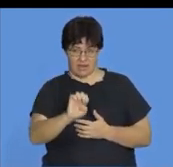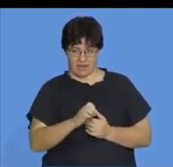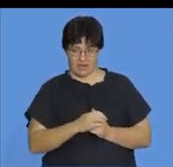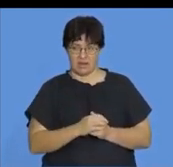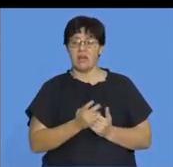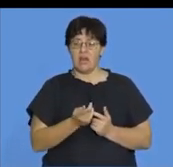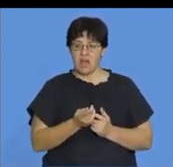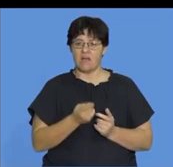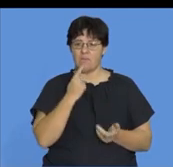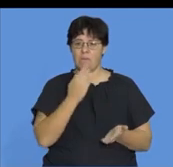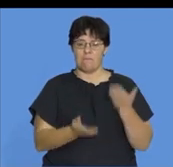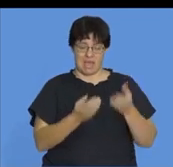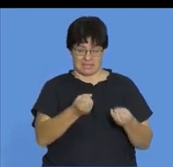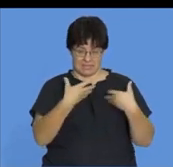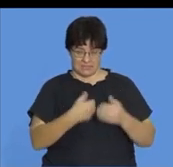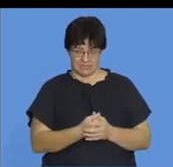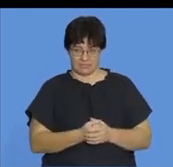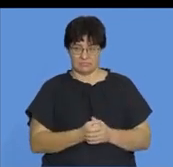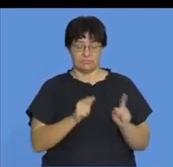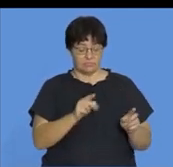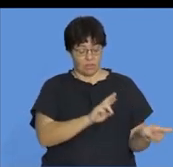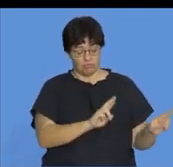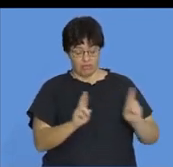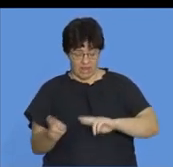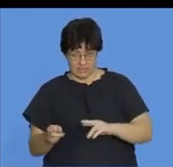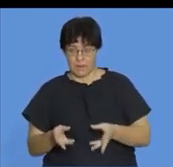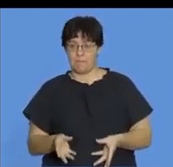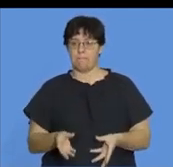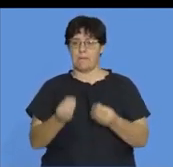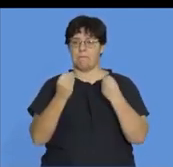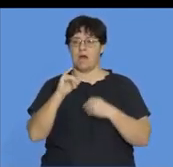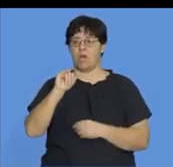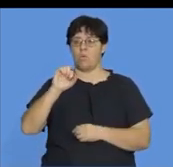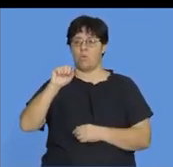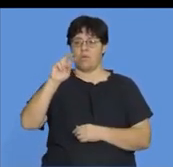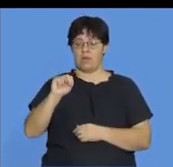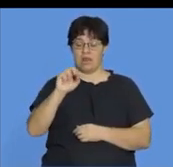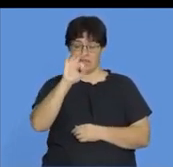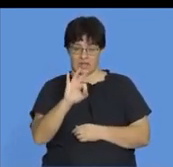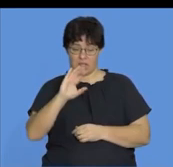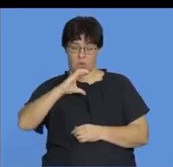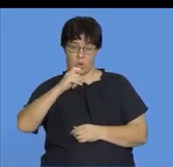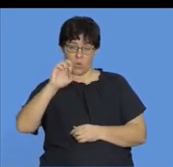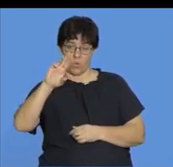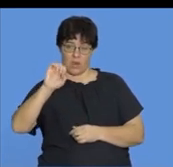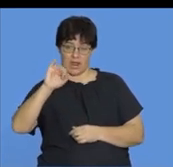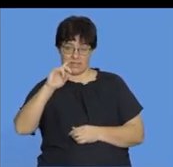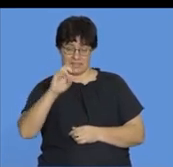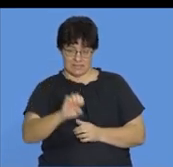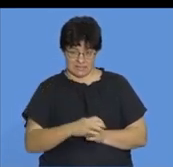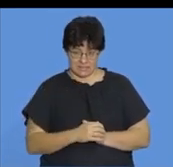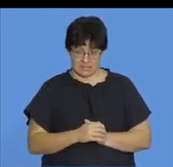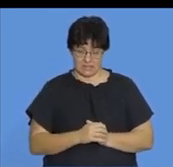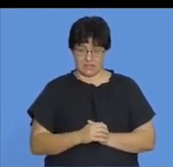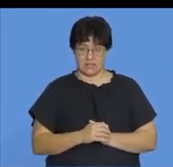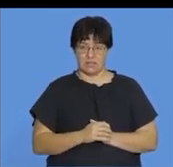terms of mass that are given. These two, they react to form iron 3 chloride. Very, very important in terms of chemical